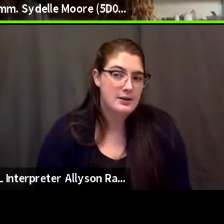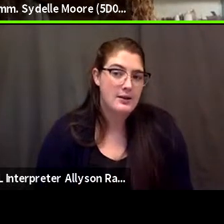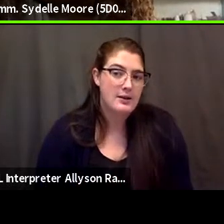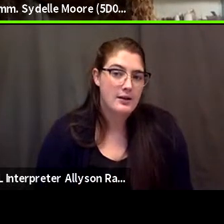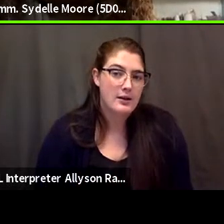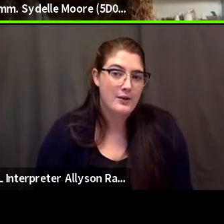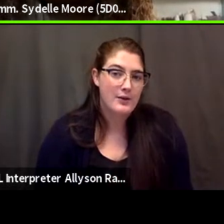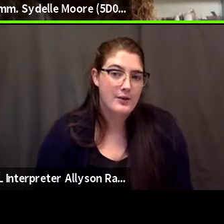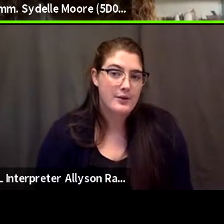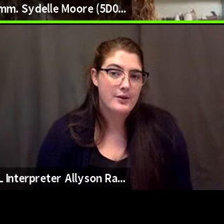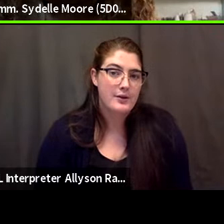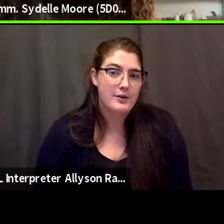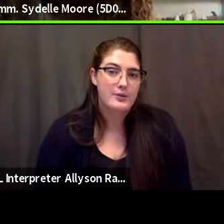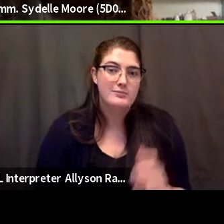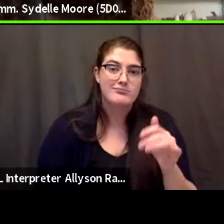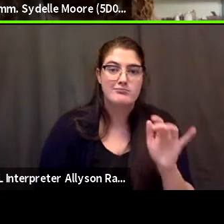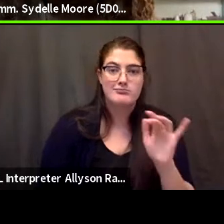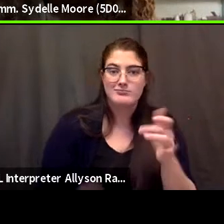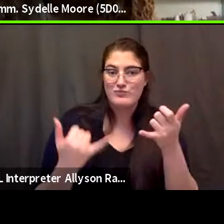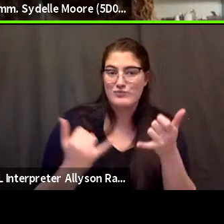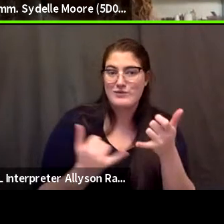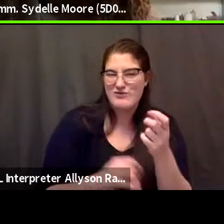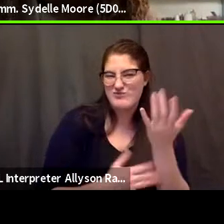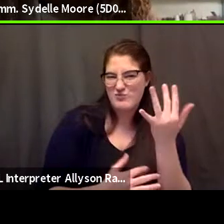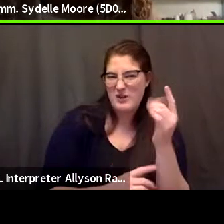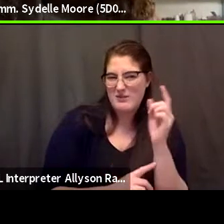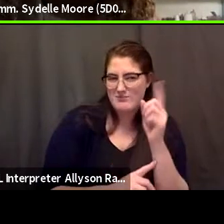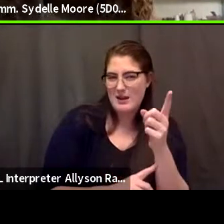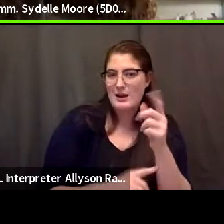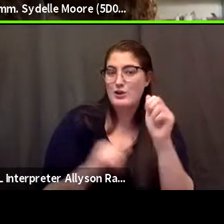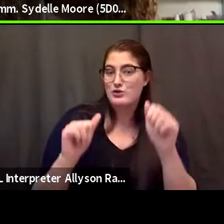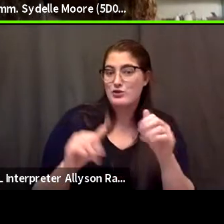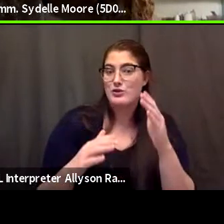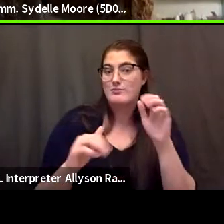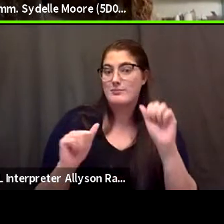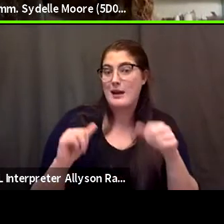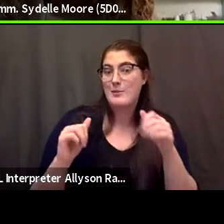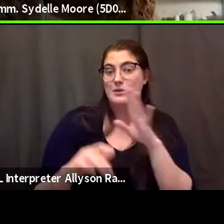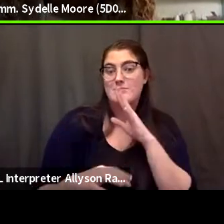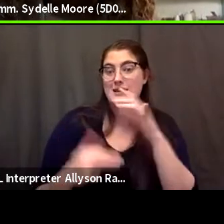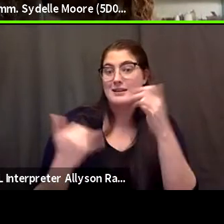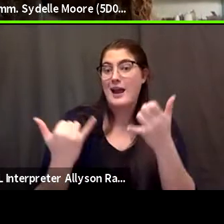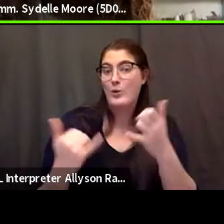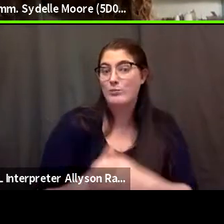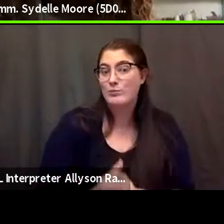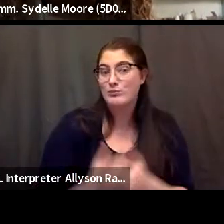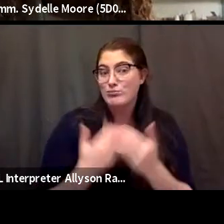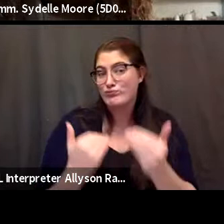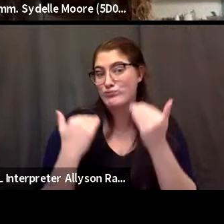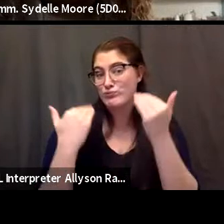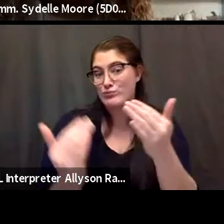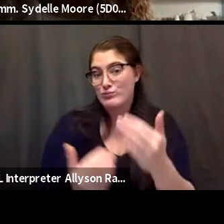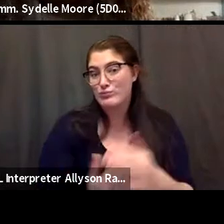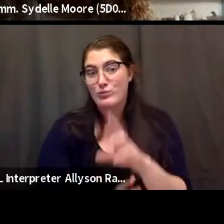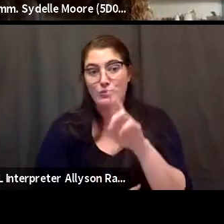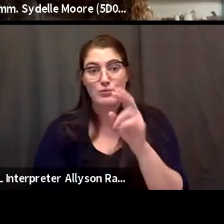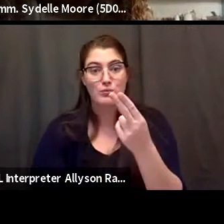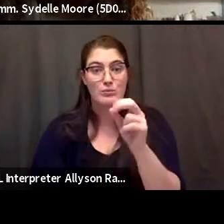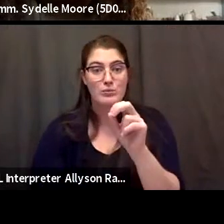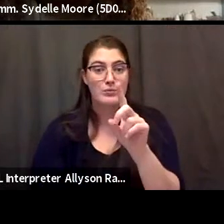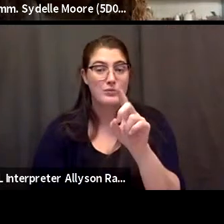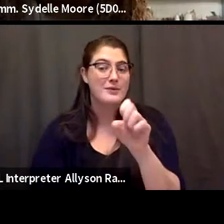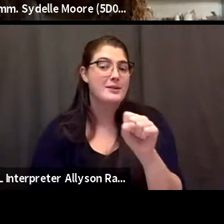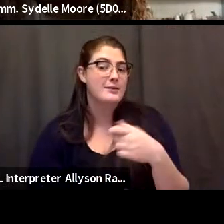And I'm coming to you now. Give it just a moment, and you should be able to speak now. Okay, I just want